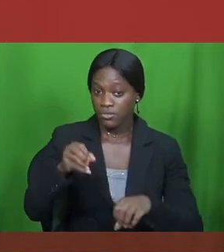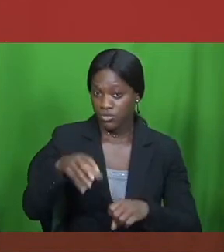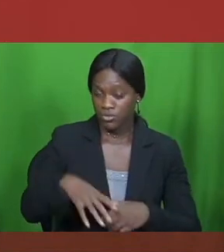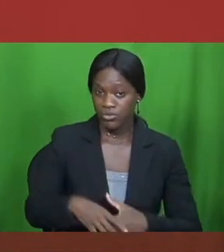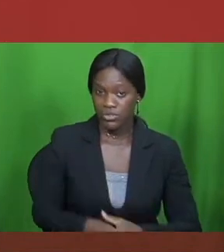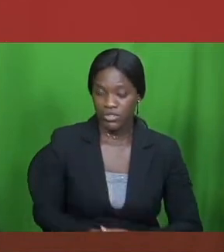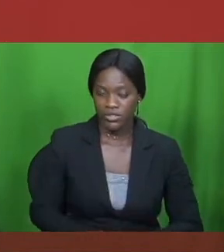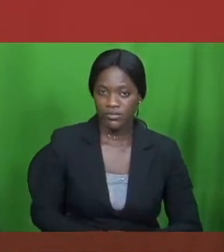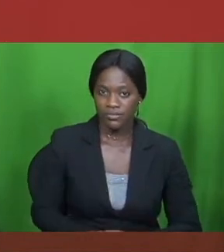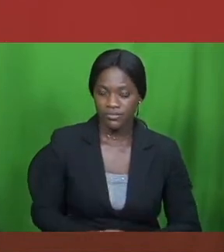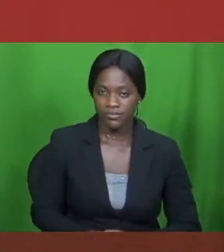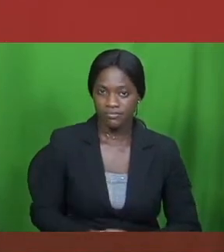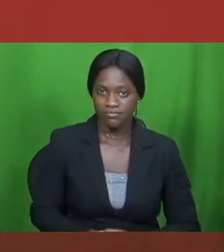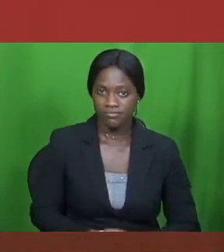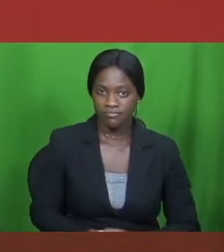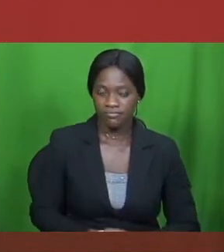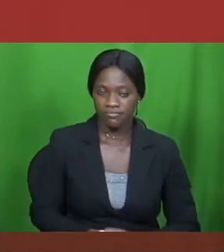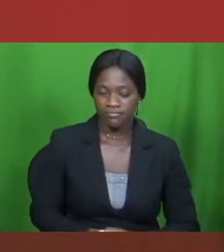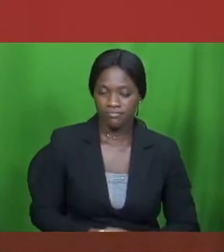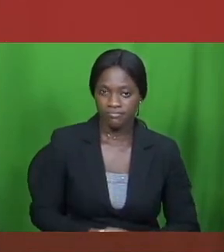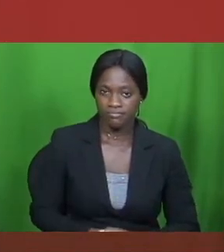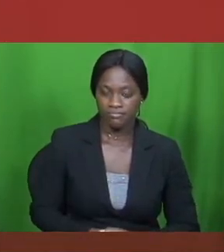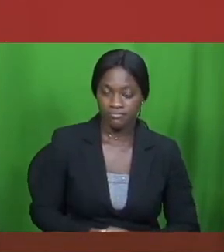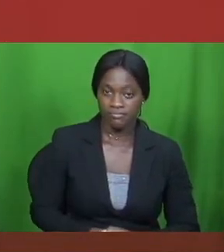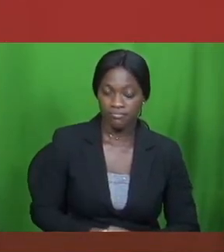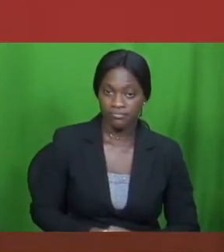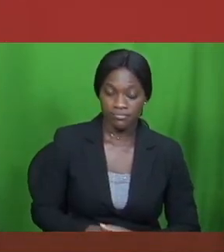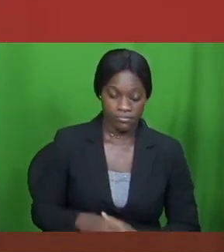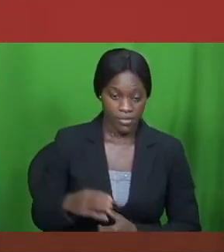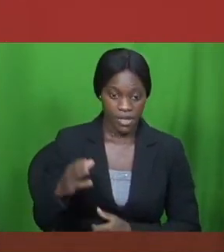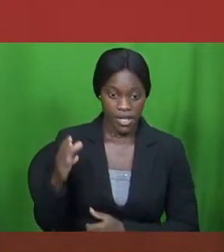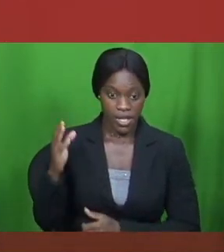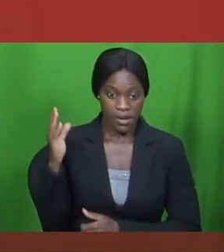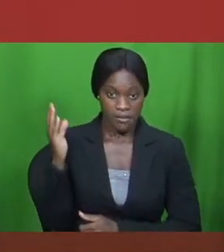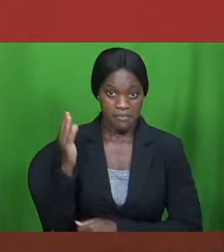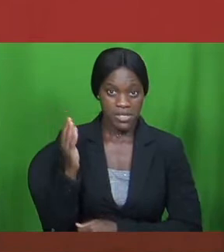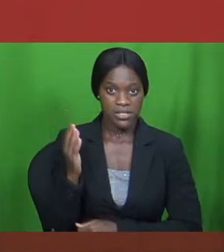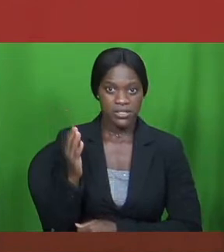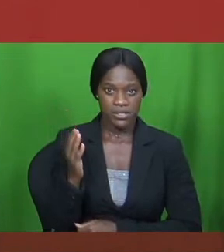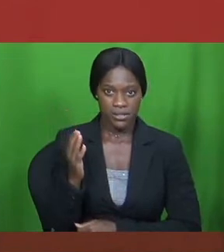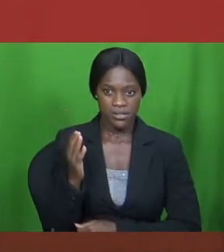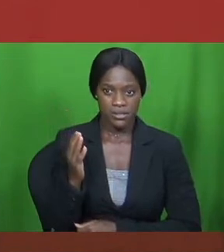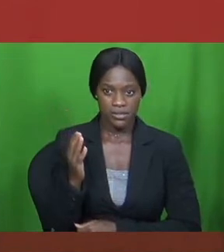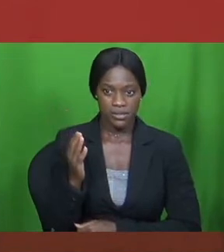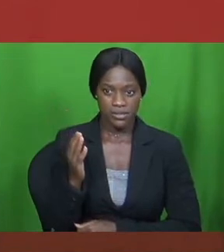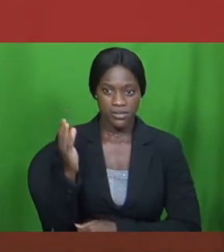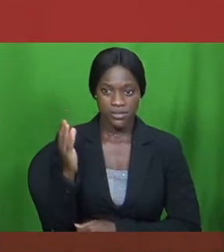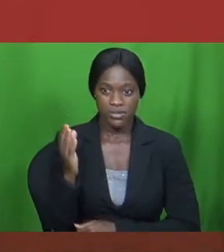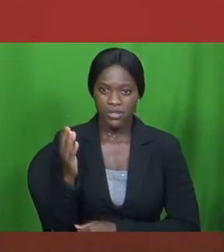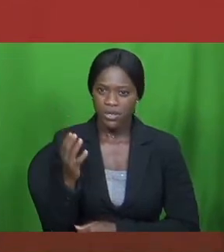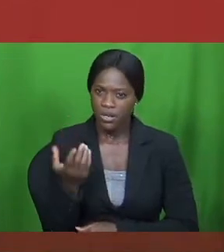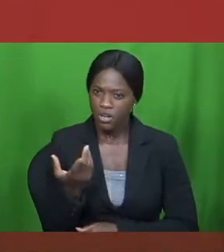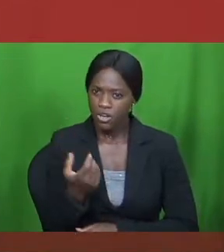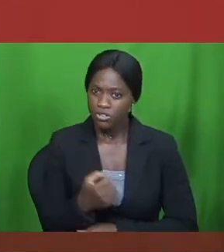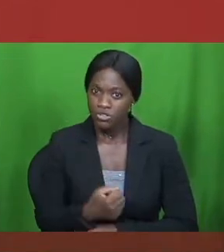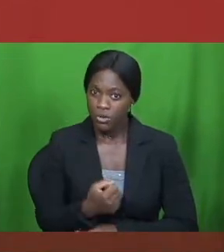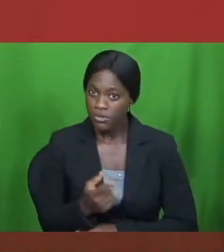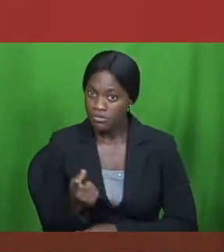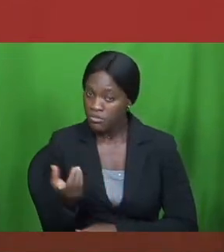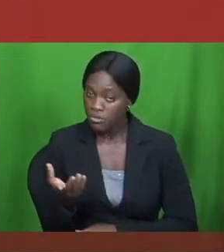as a tribute to our late. Oh, the Majority Chief, we wanted to say a